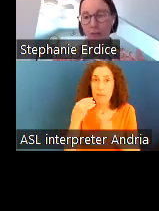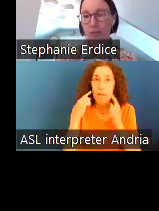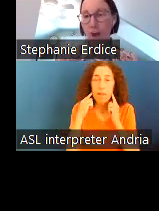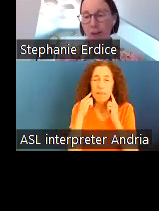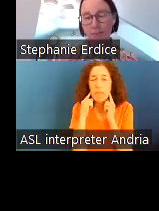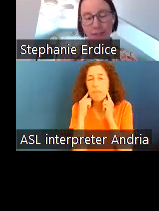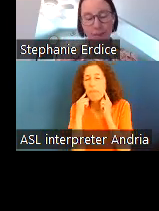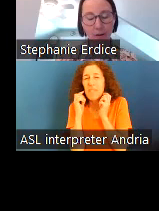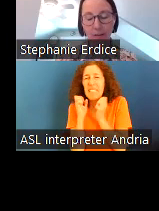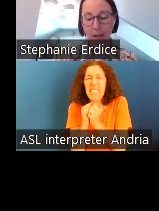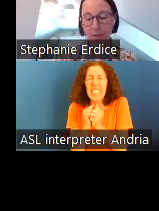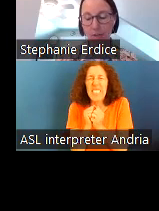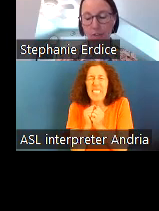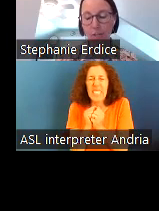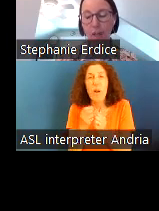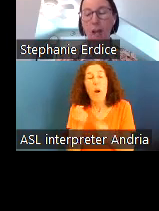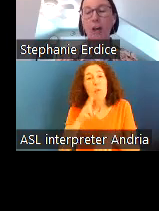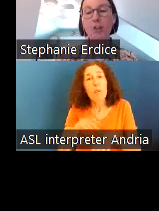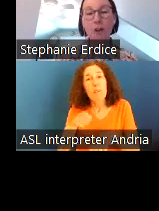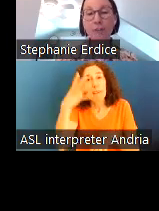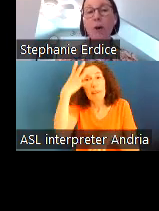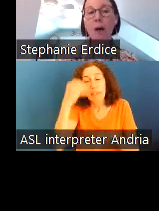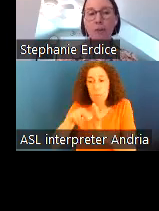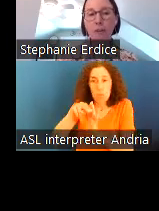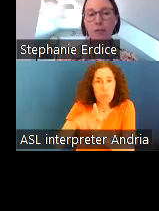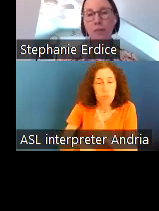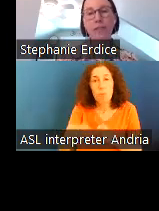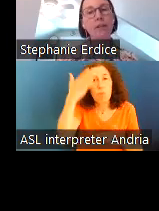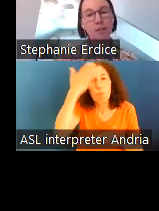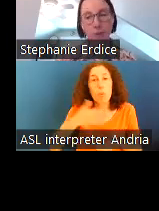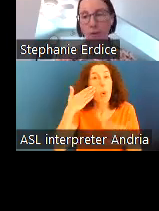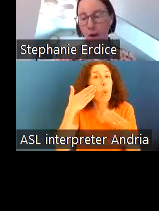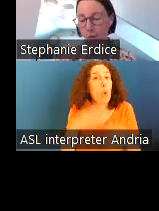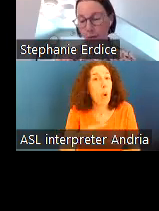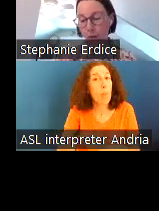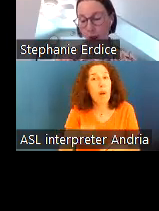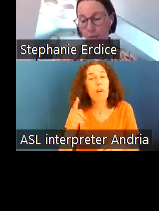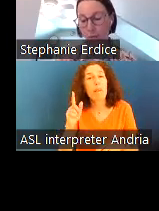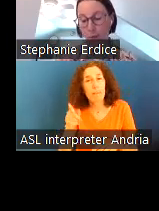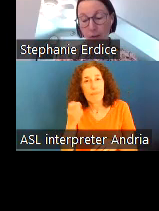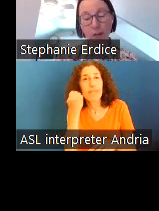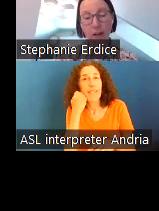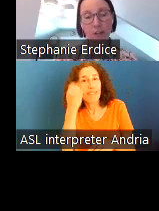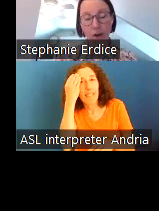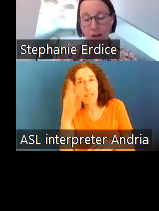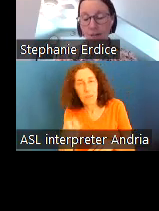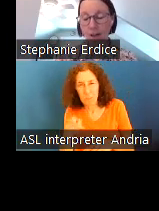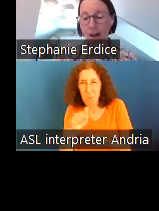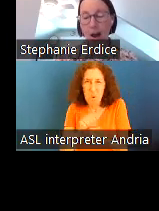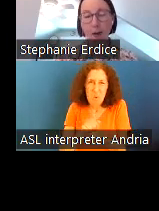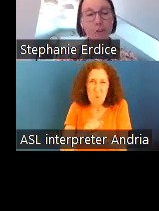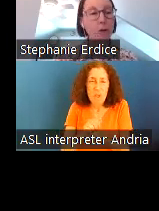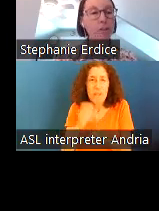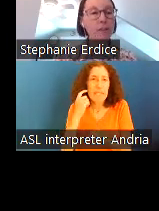you're sleeping, your jaw in the middle of the night because you're sleeping. So you have to do other things throughout the day so that you're not going to bed with all of that